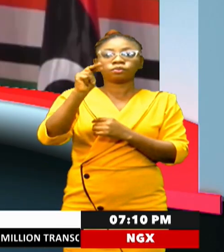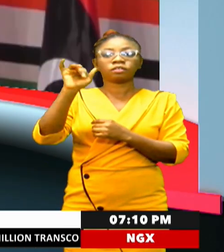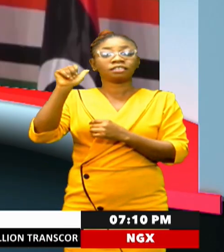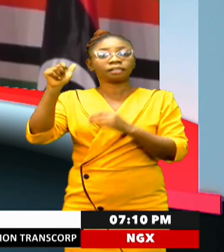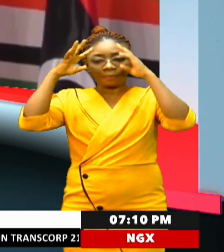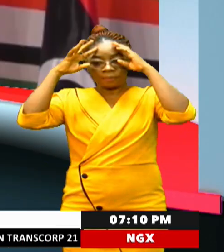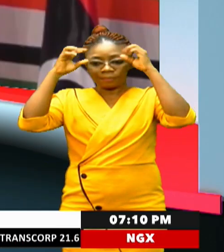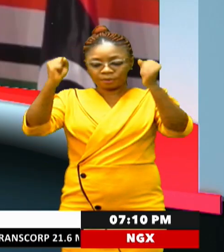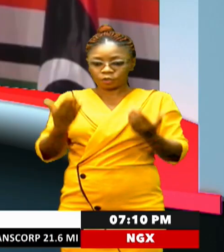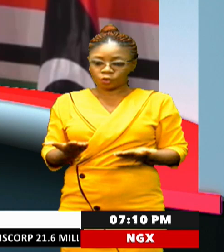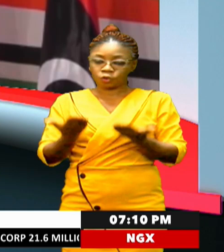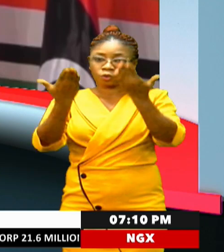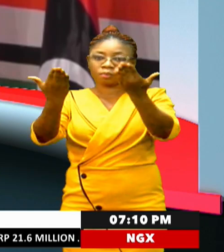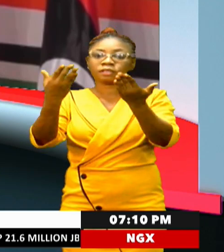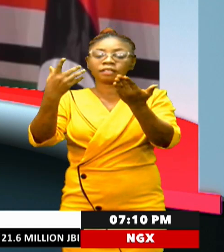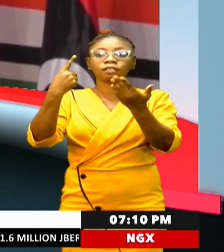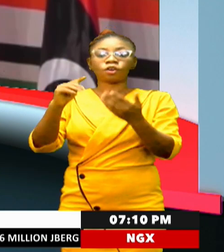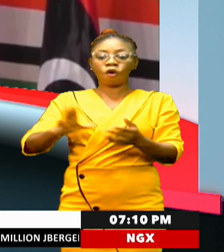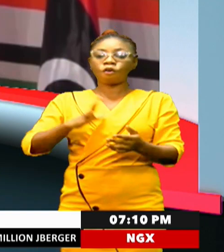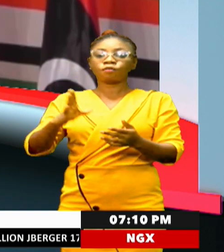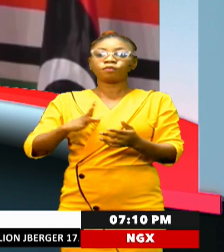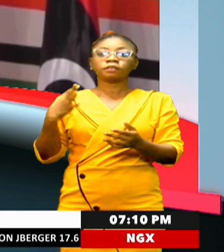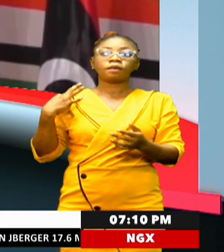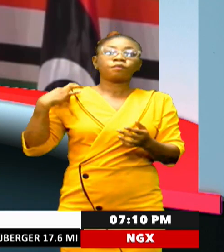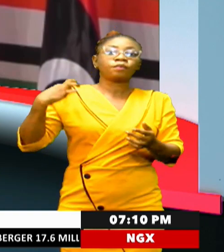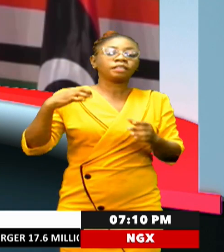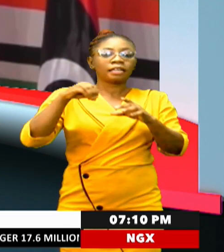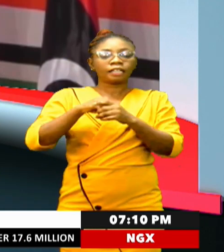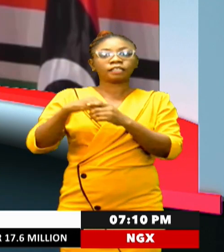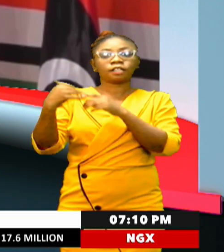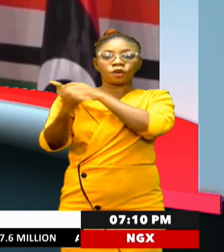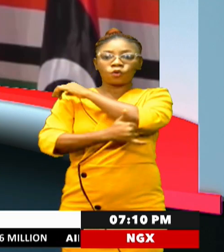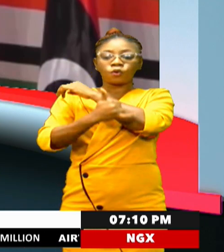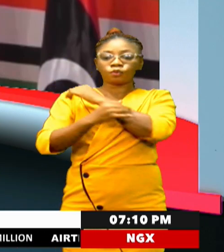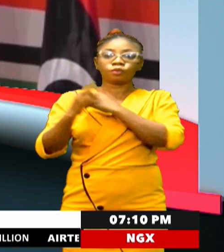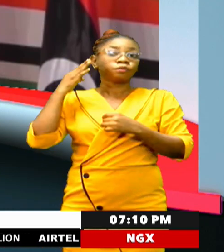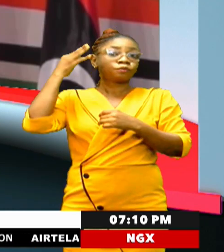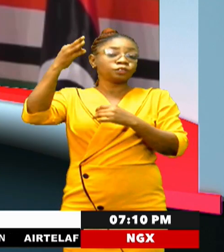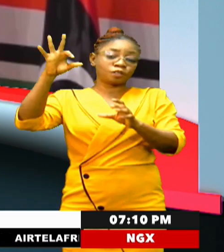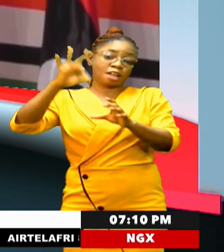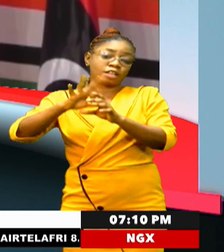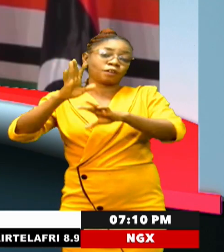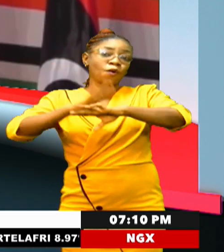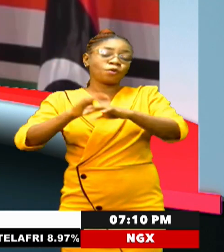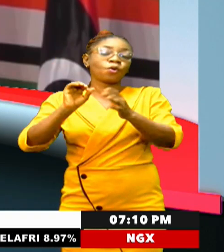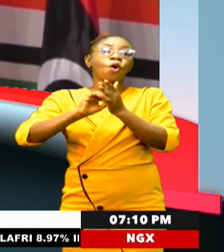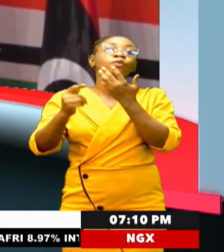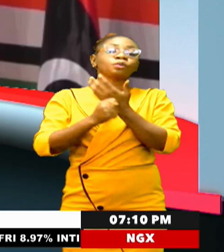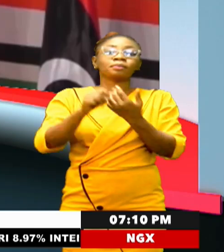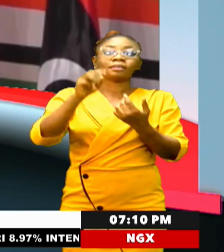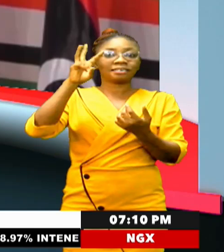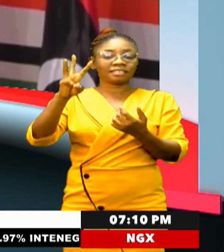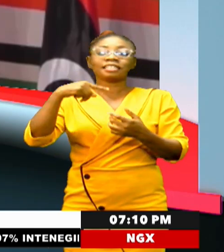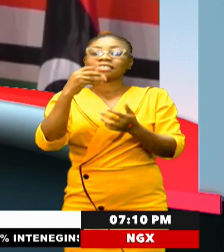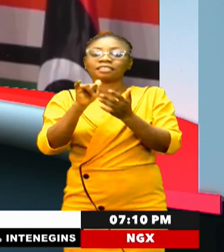submitted his official candidacy for the country's upcoming presidential election on October 6. He said he is